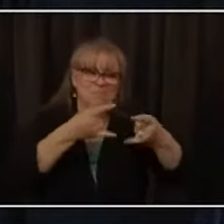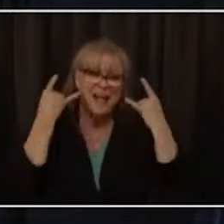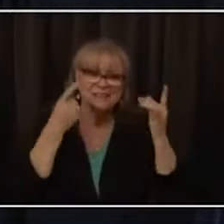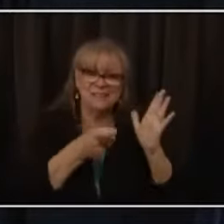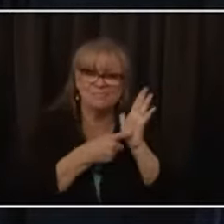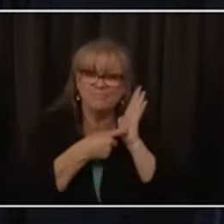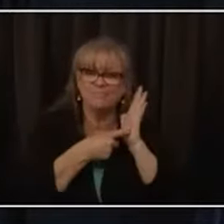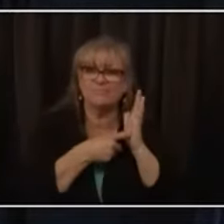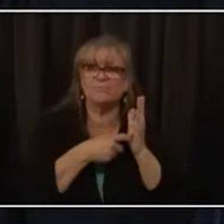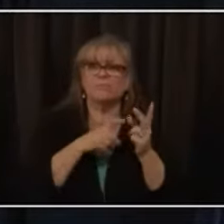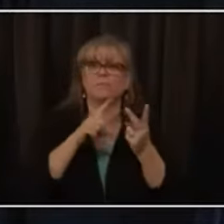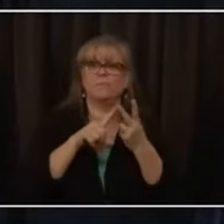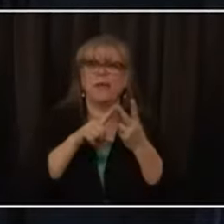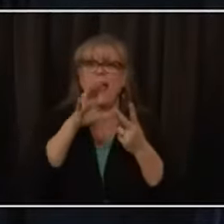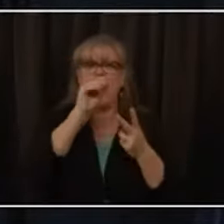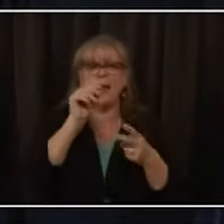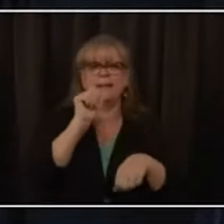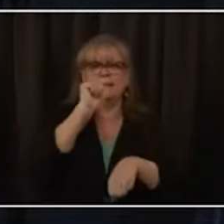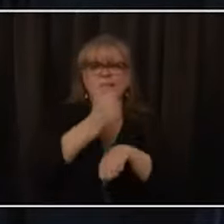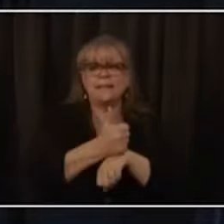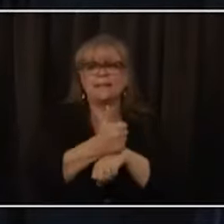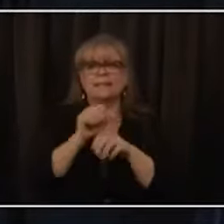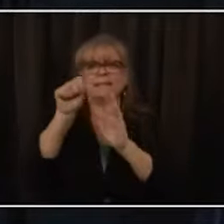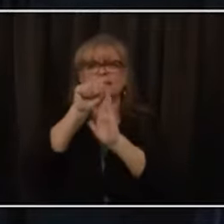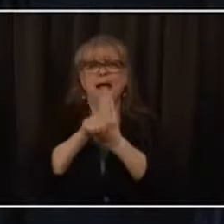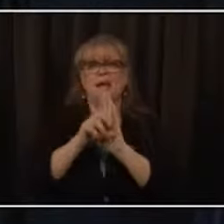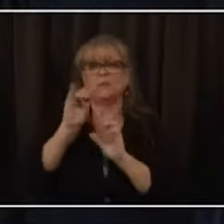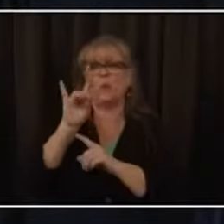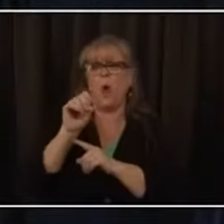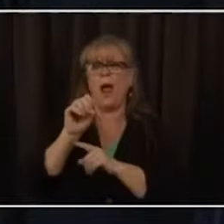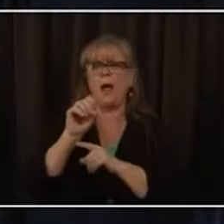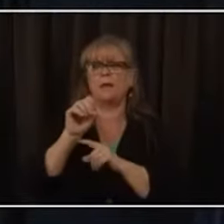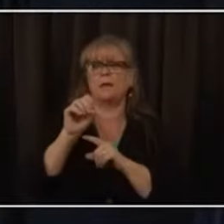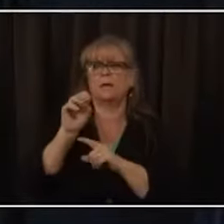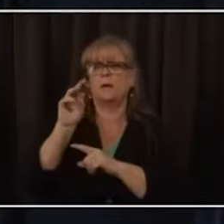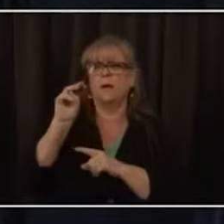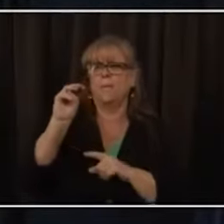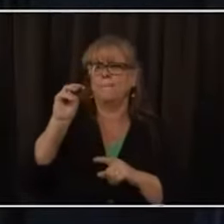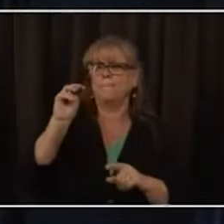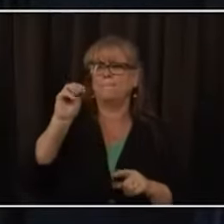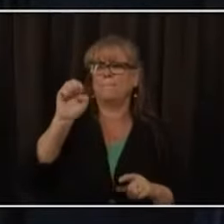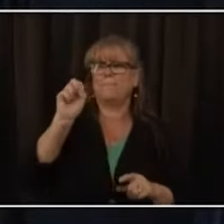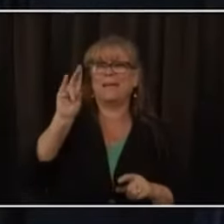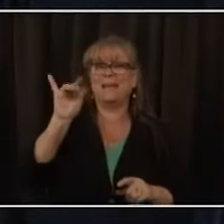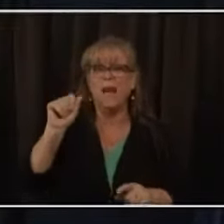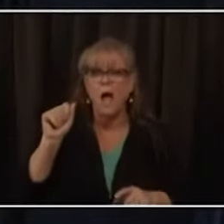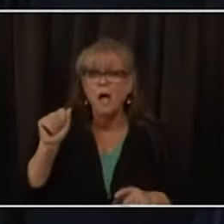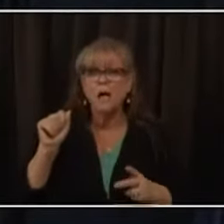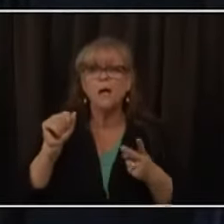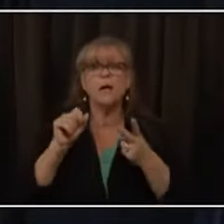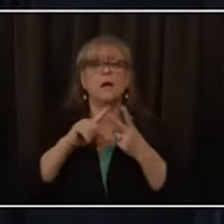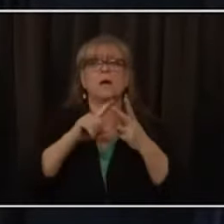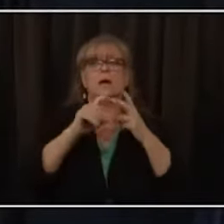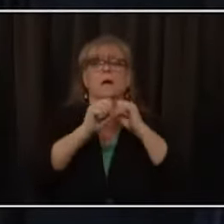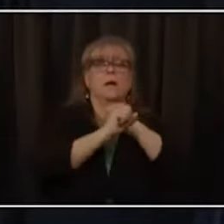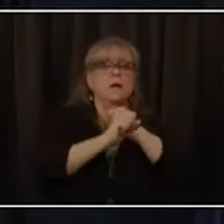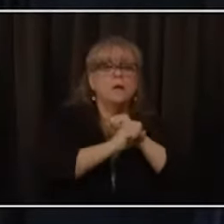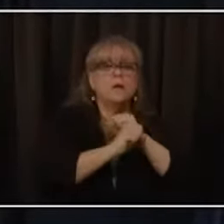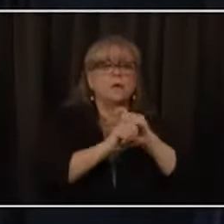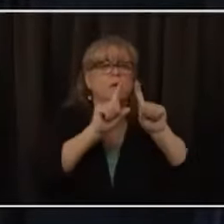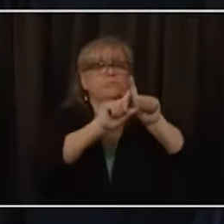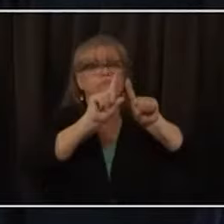statewide paid multimedia communications campaign in multiple languages to deliver critical public health messages.